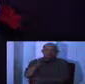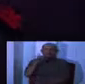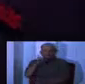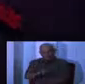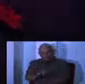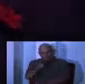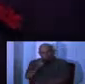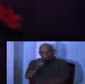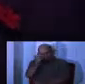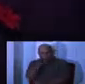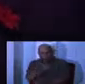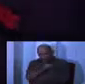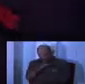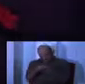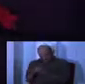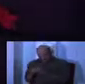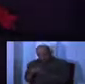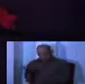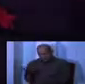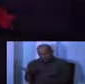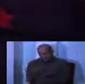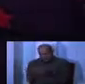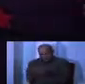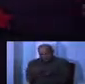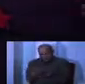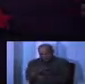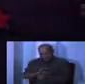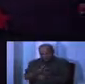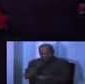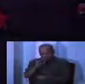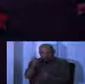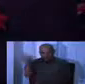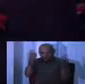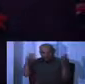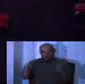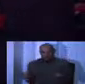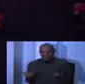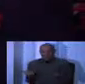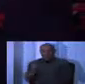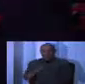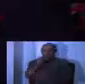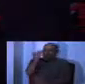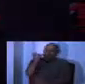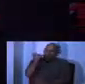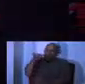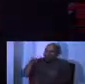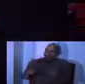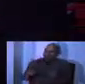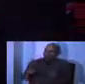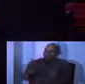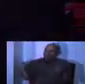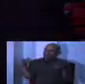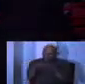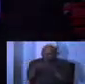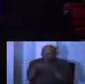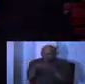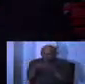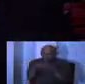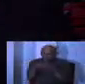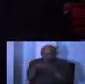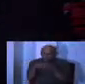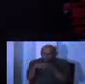we come to witness in this congregation. That's what we come to celebrate this evening. That's why we're able to draw ourselves together